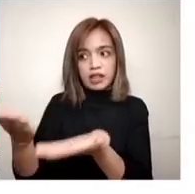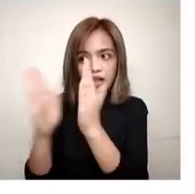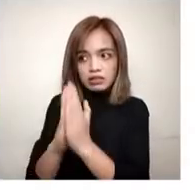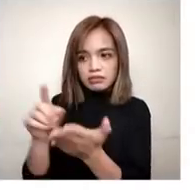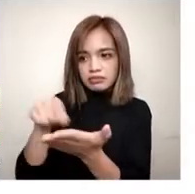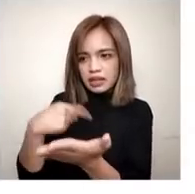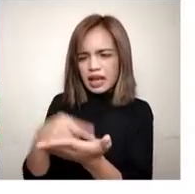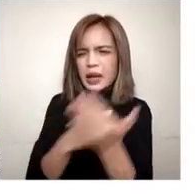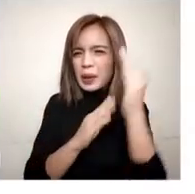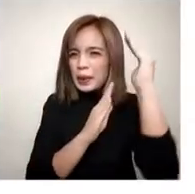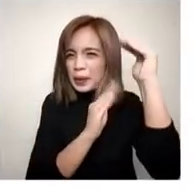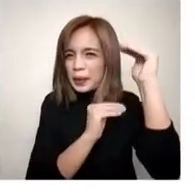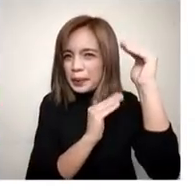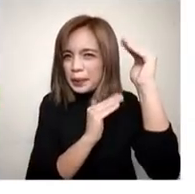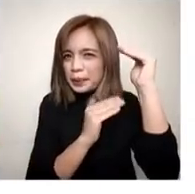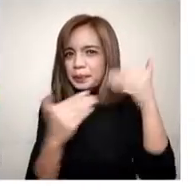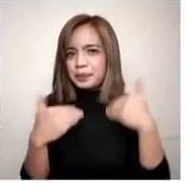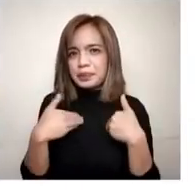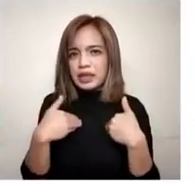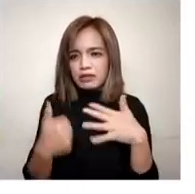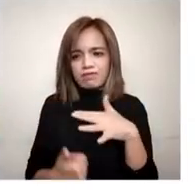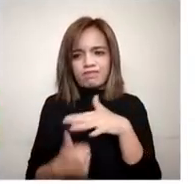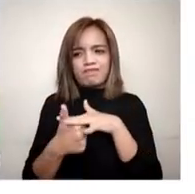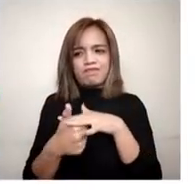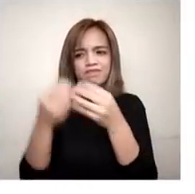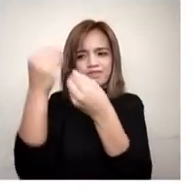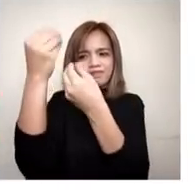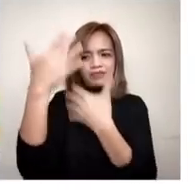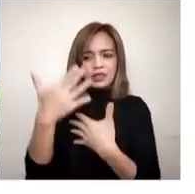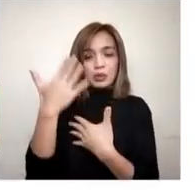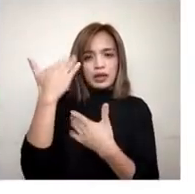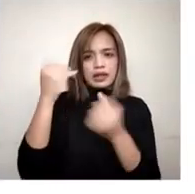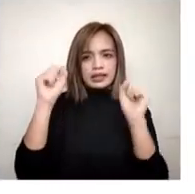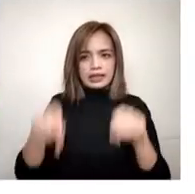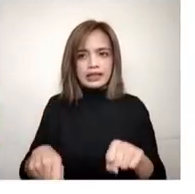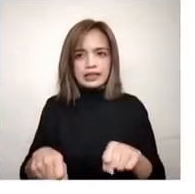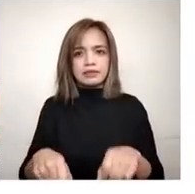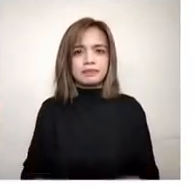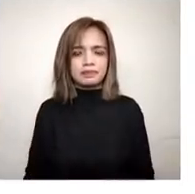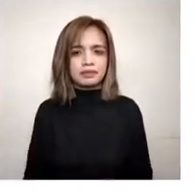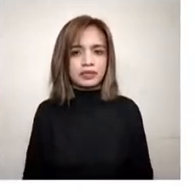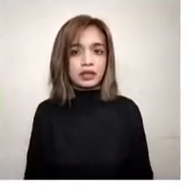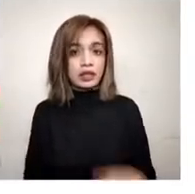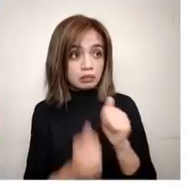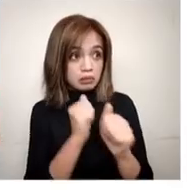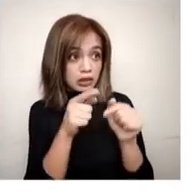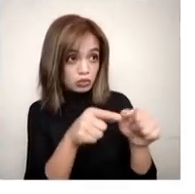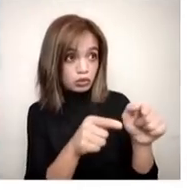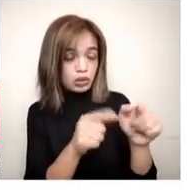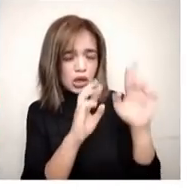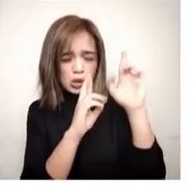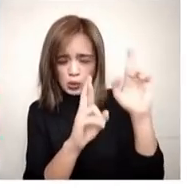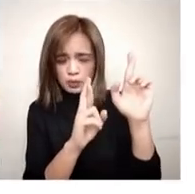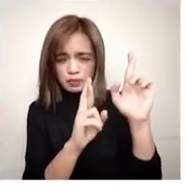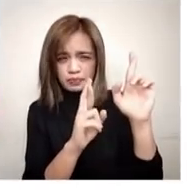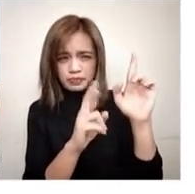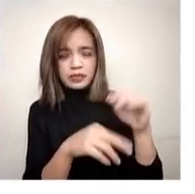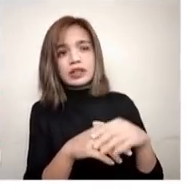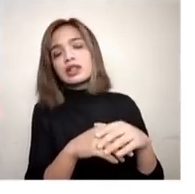that something comes up so that we can do this. You were hoping that the president would lift the